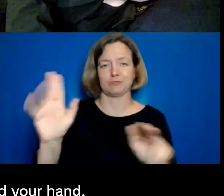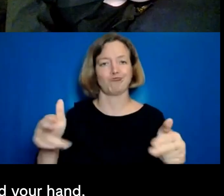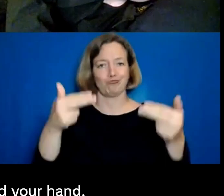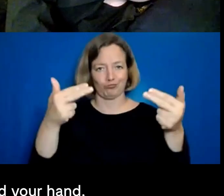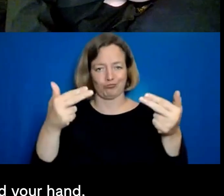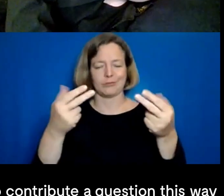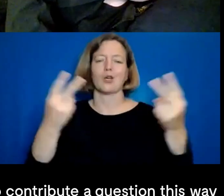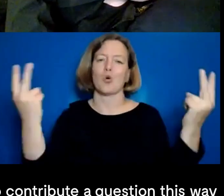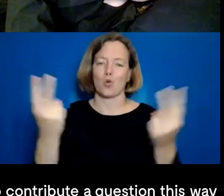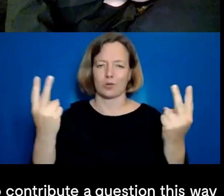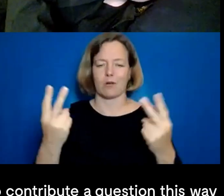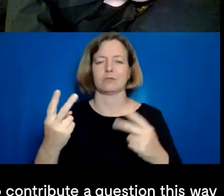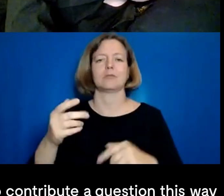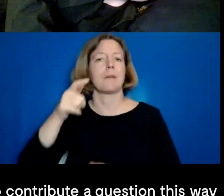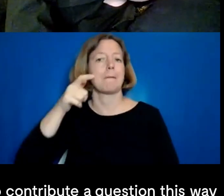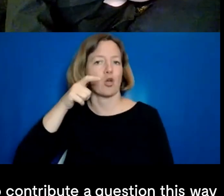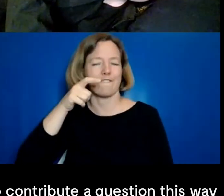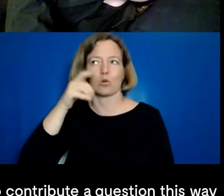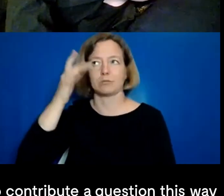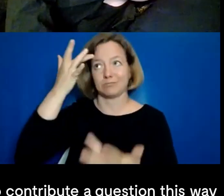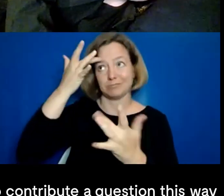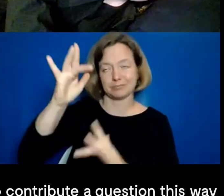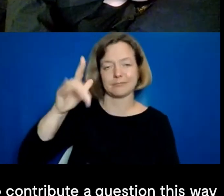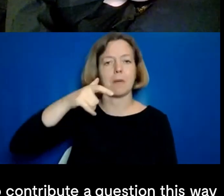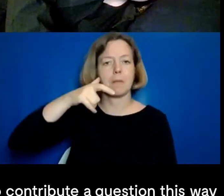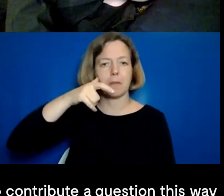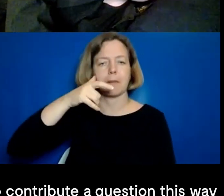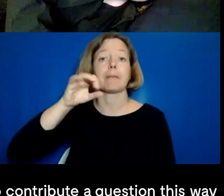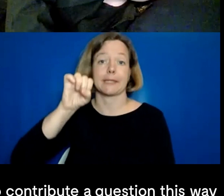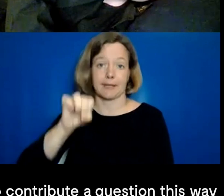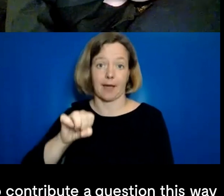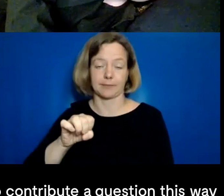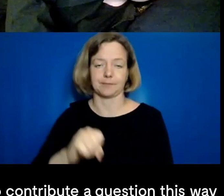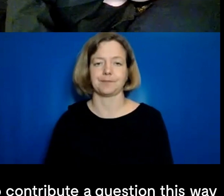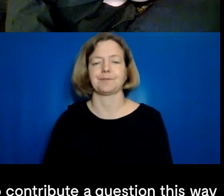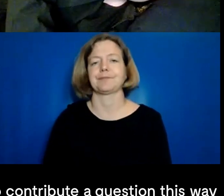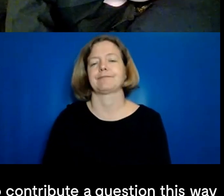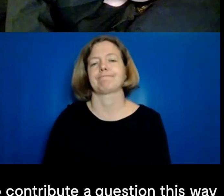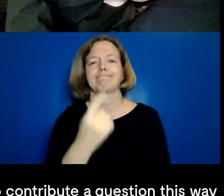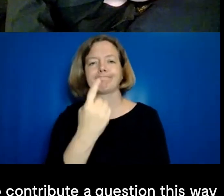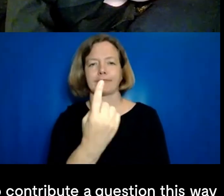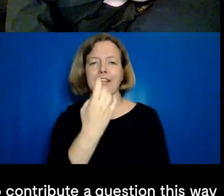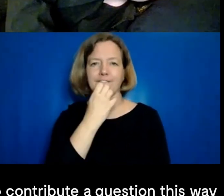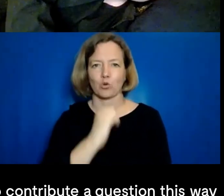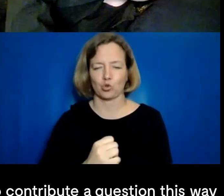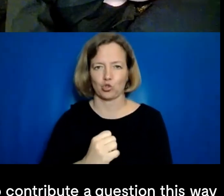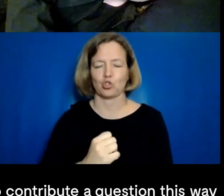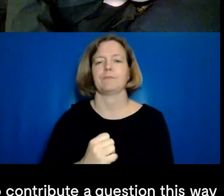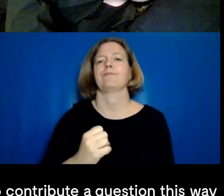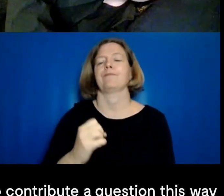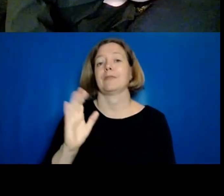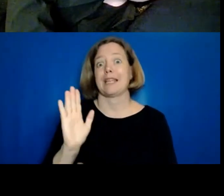video. But please be aware, if you want to contribute a question this way and raise